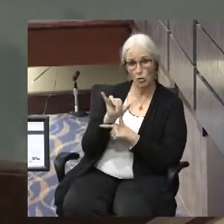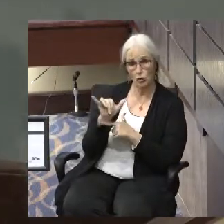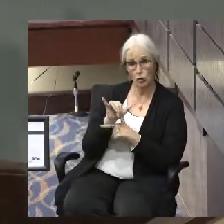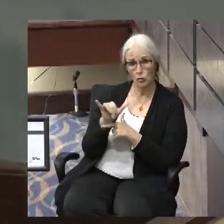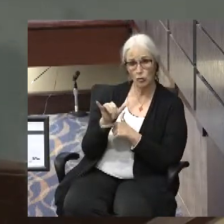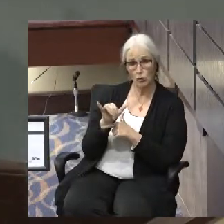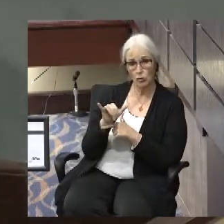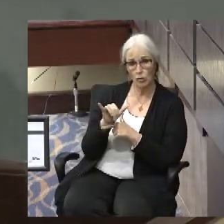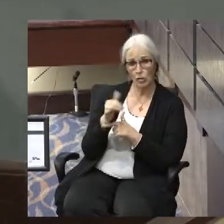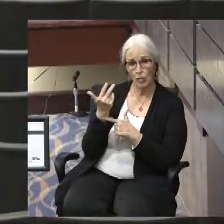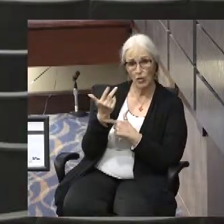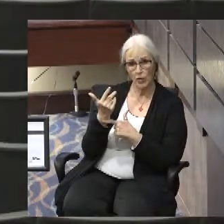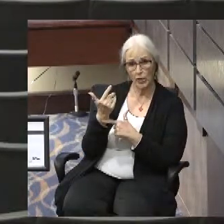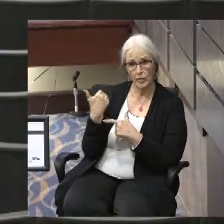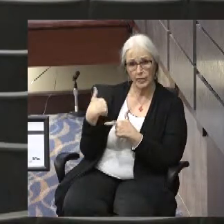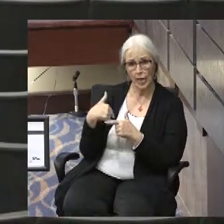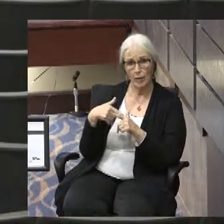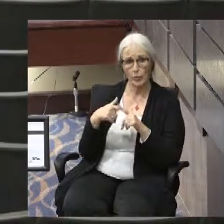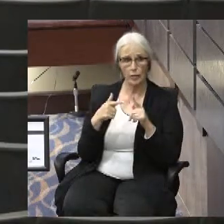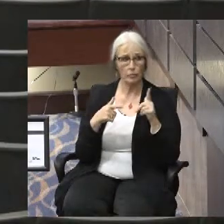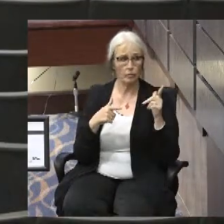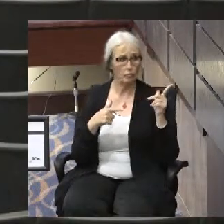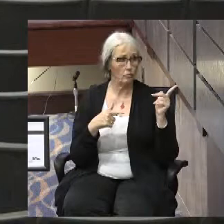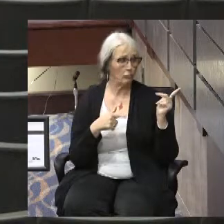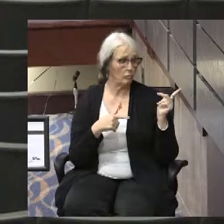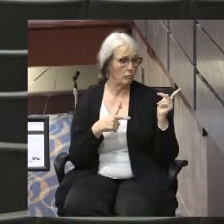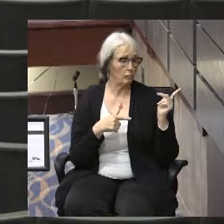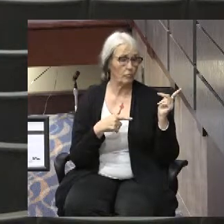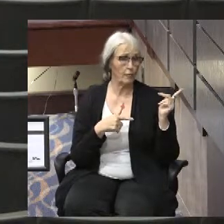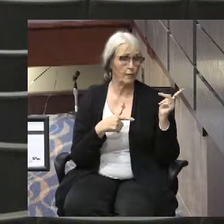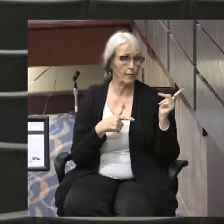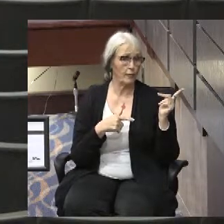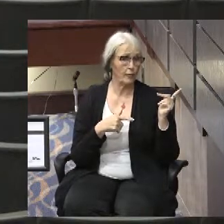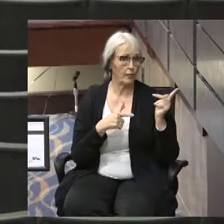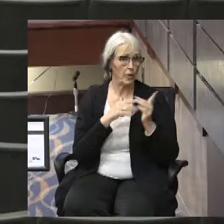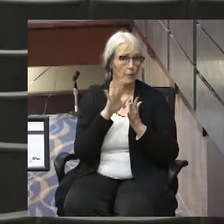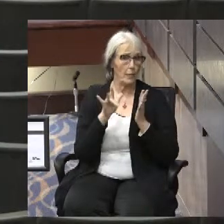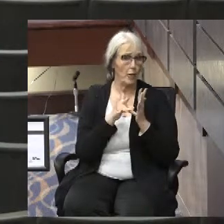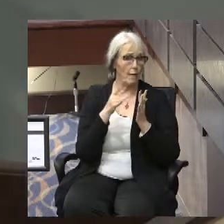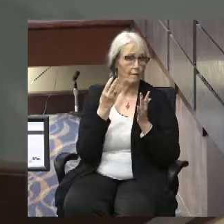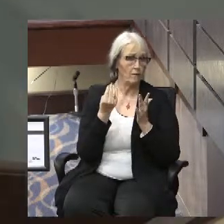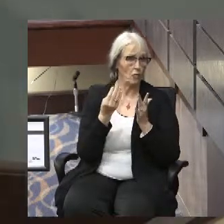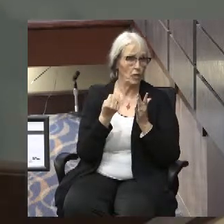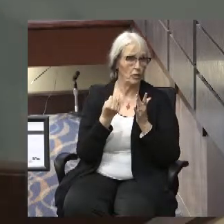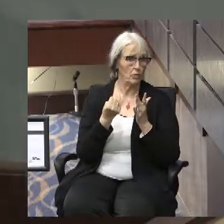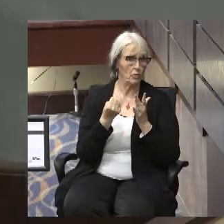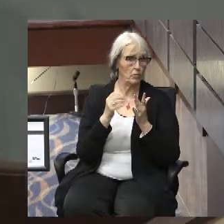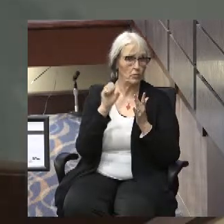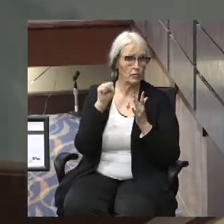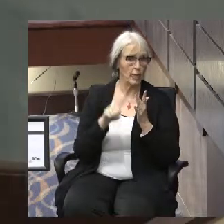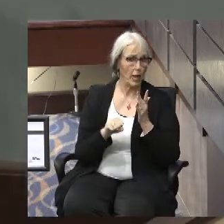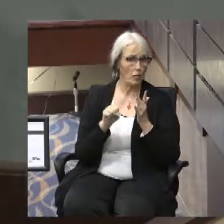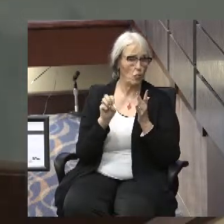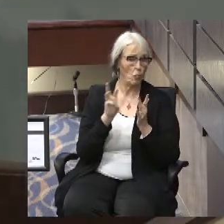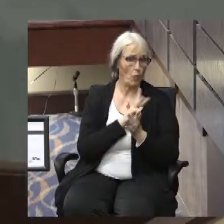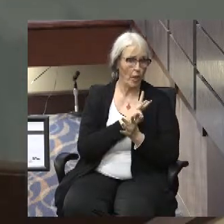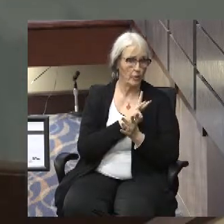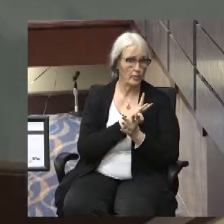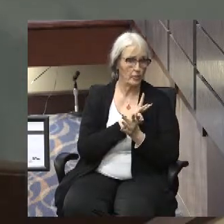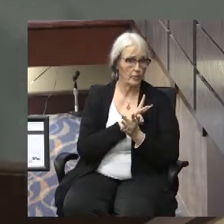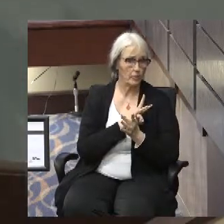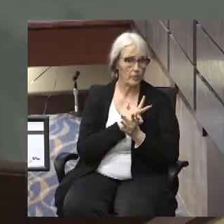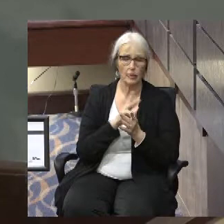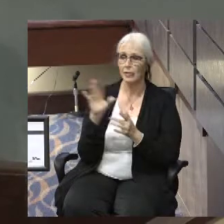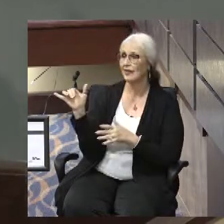Not on the 13th side, but I guess in the middle of 14th? Southwest side. 14th? I had that same